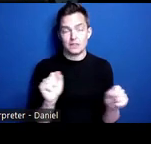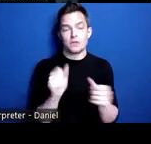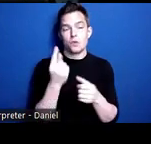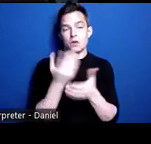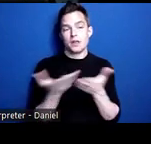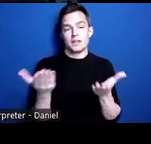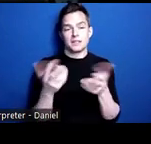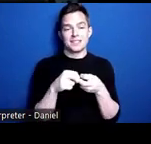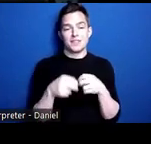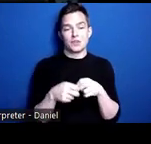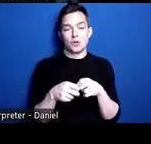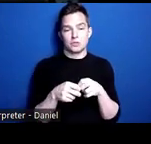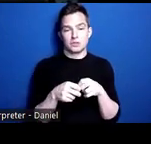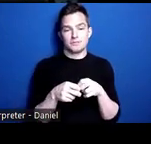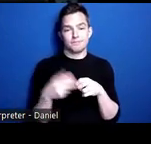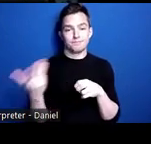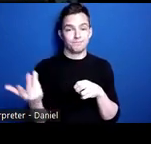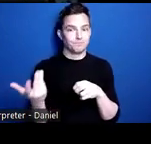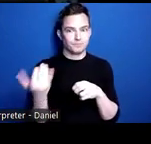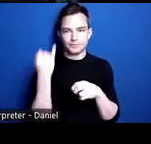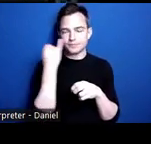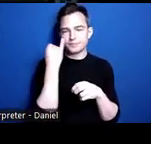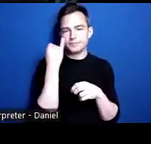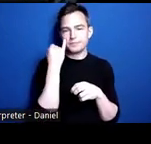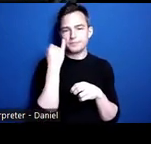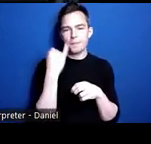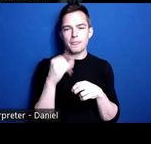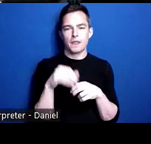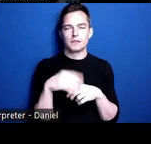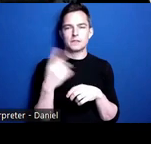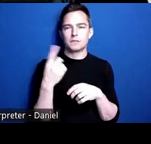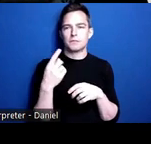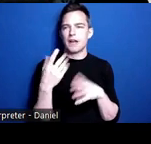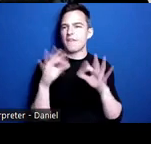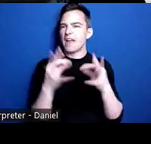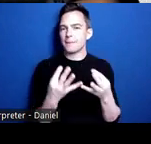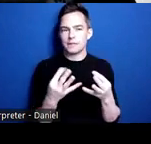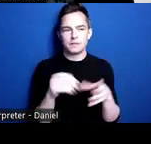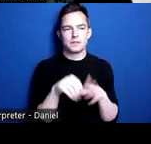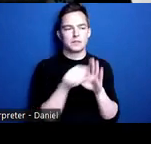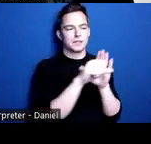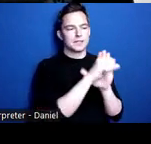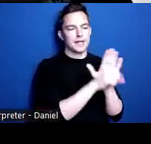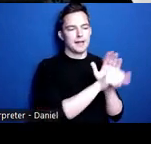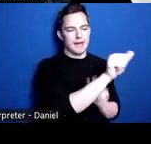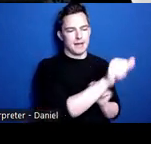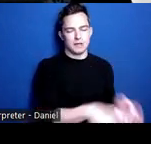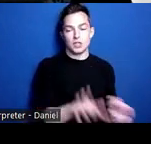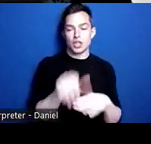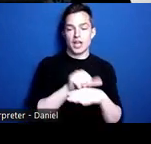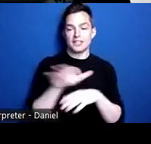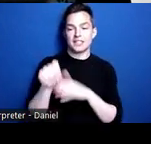that's difficult is that if a family is in state A and the child is sent to state